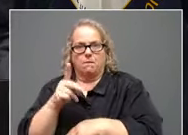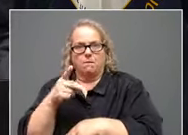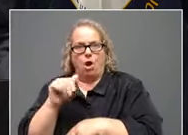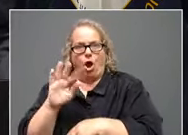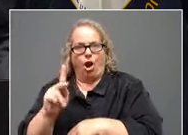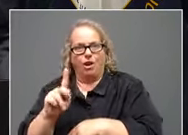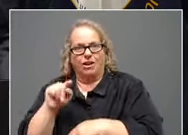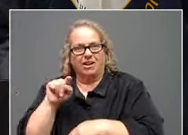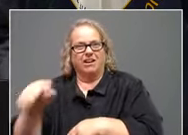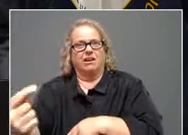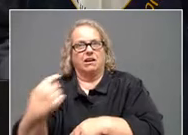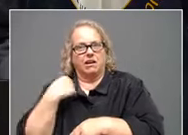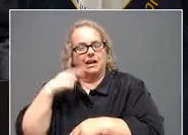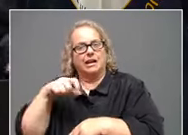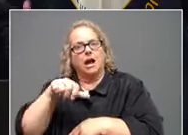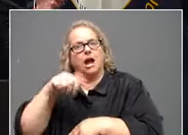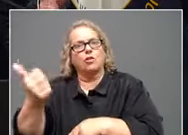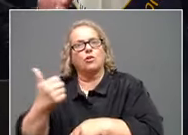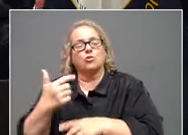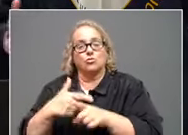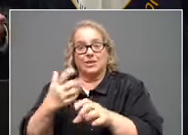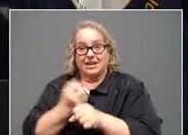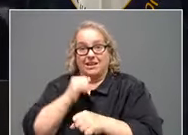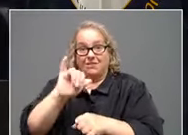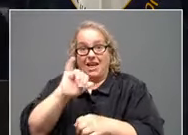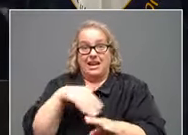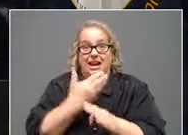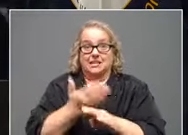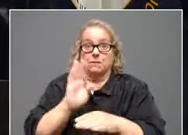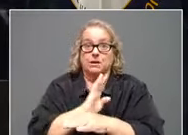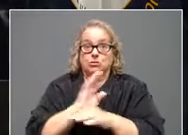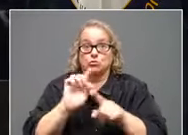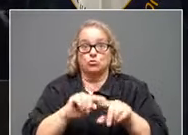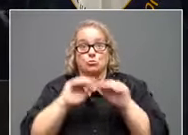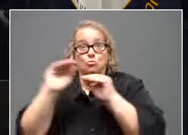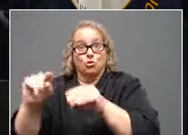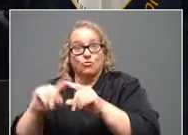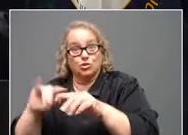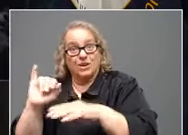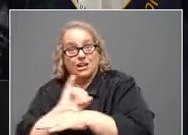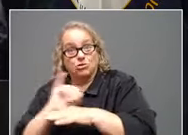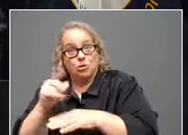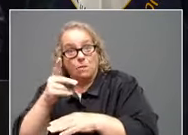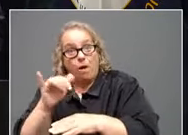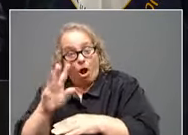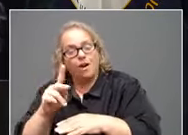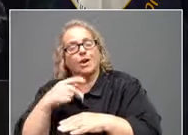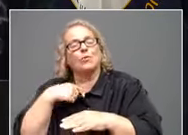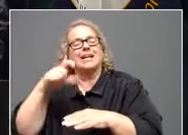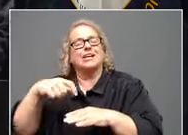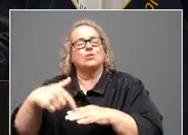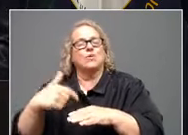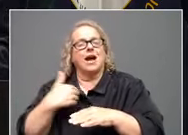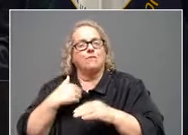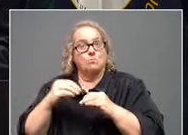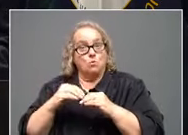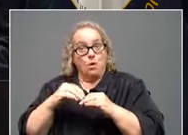next business to move to an industrial park requires that we have the necessary infrastructure to it. So we've